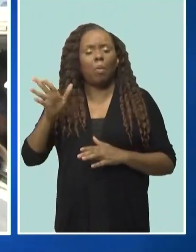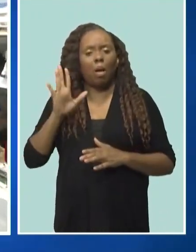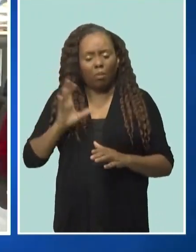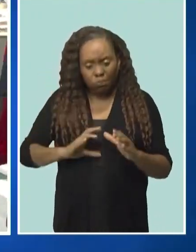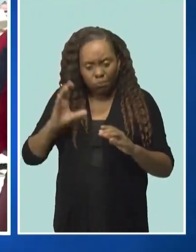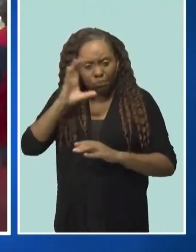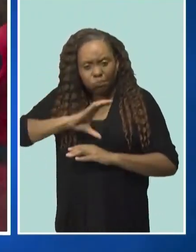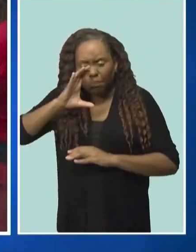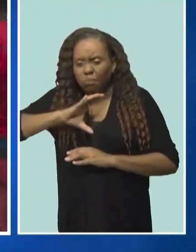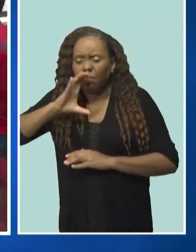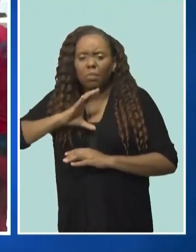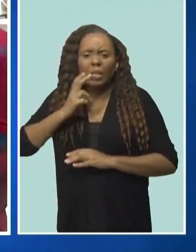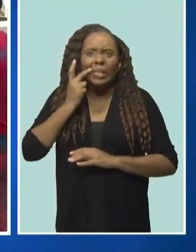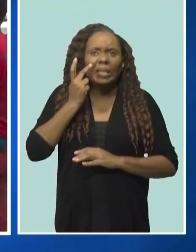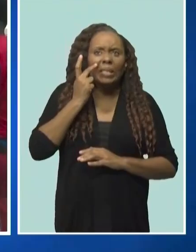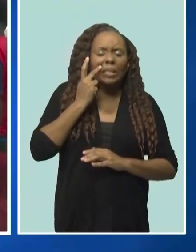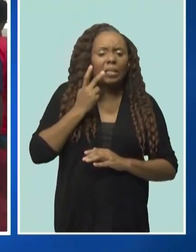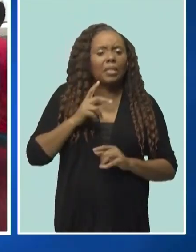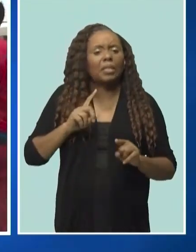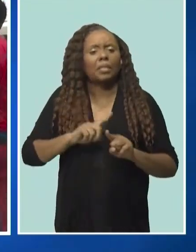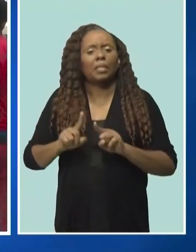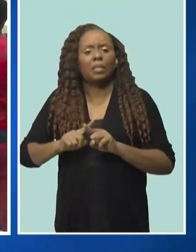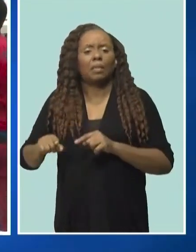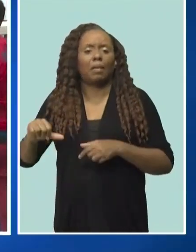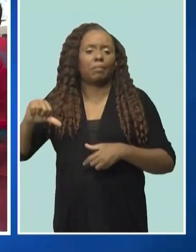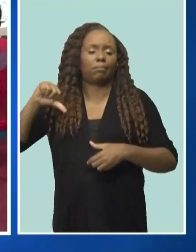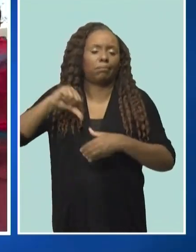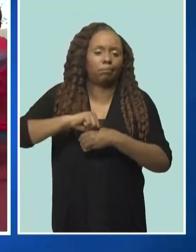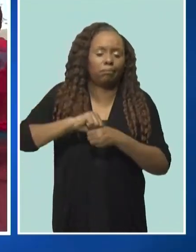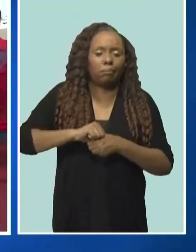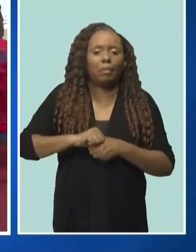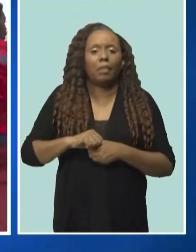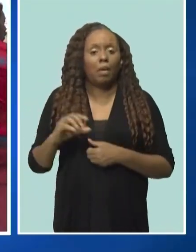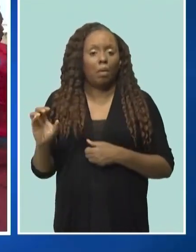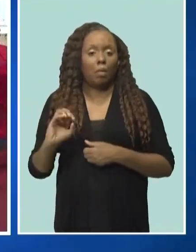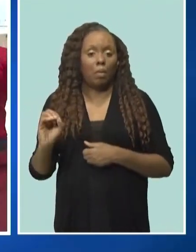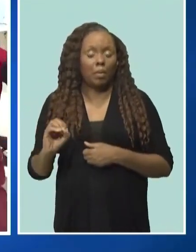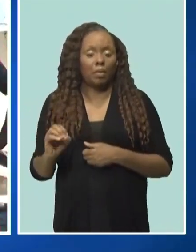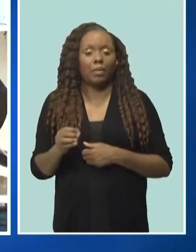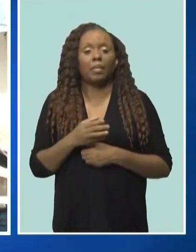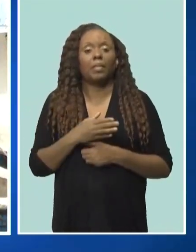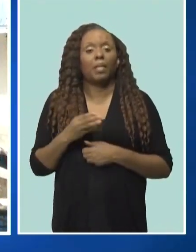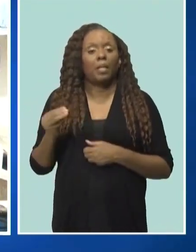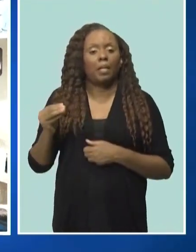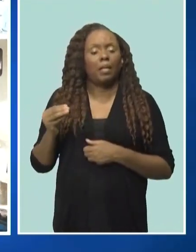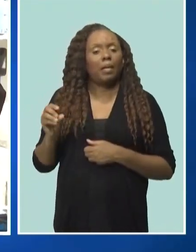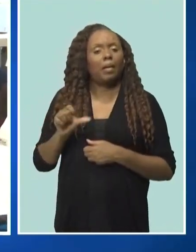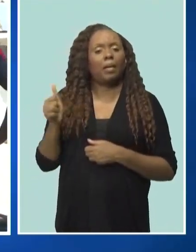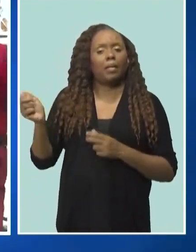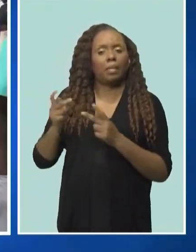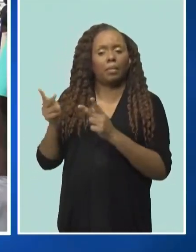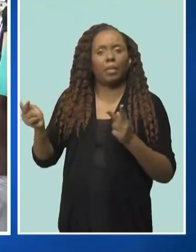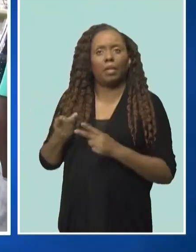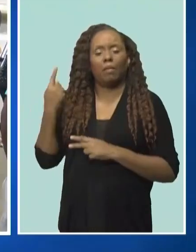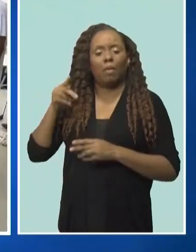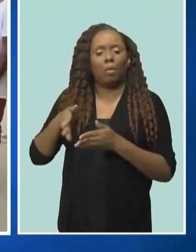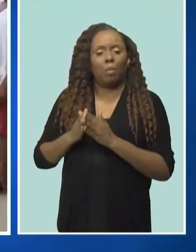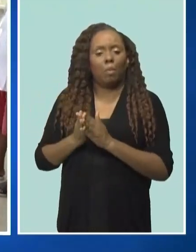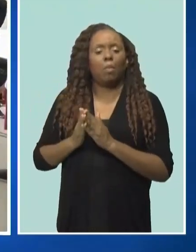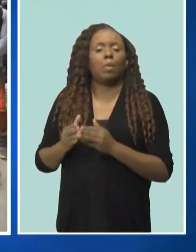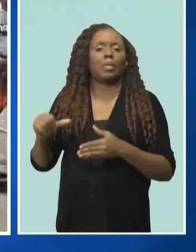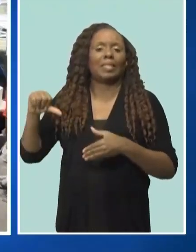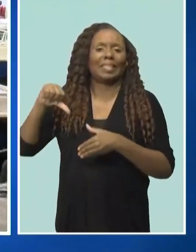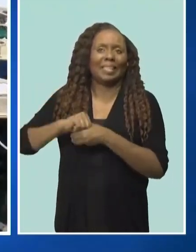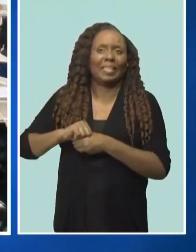exploring temporary fueling stations at Oistins and Port St. Charles for boats that may need to refuel and go out to sea